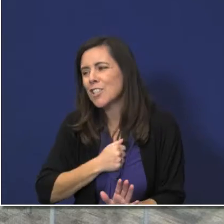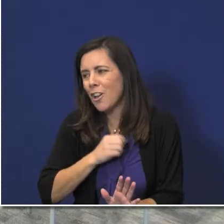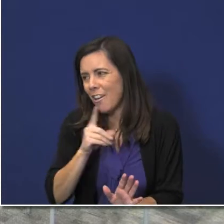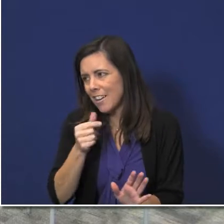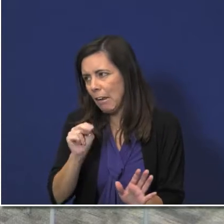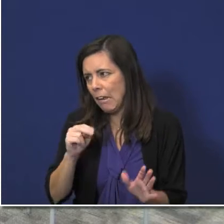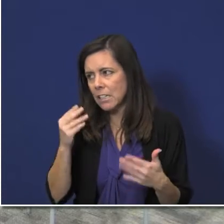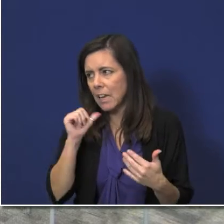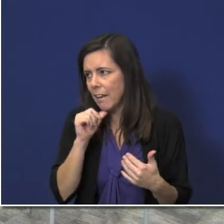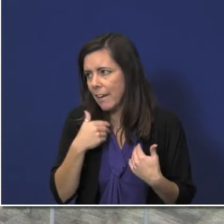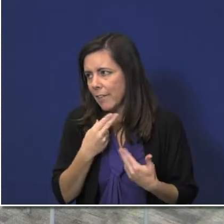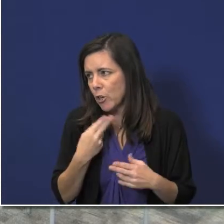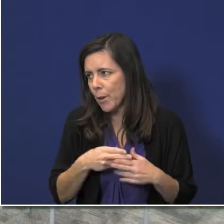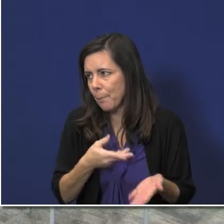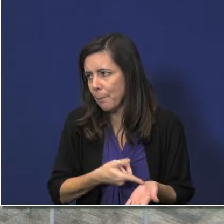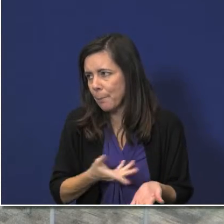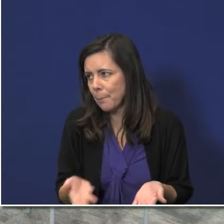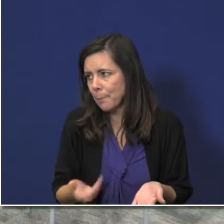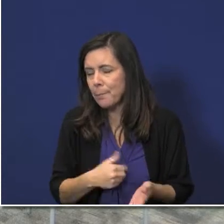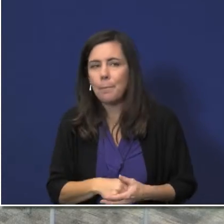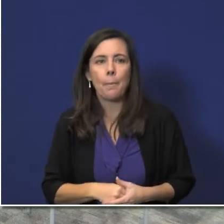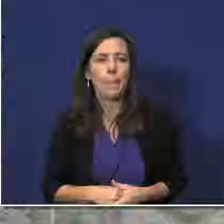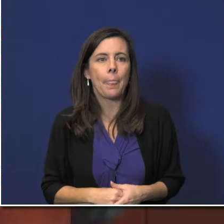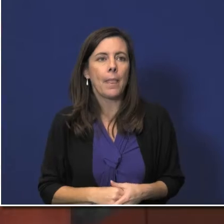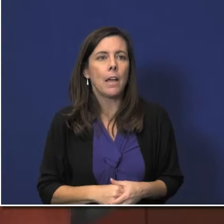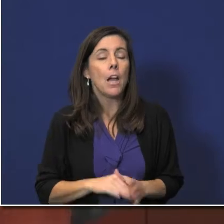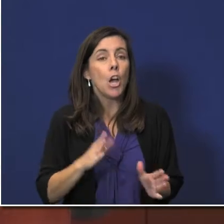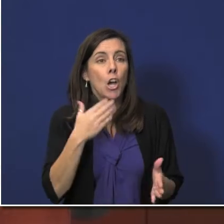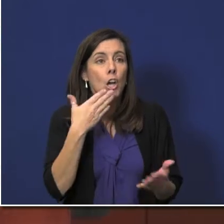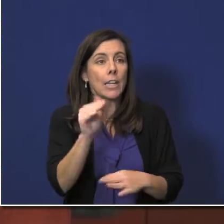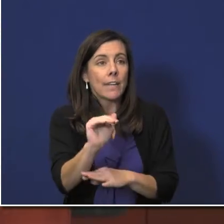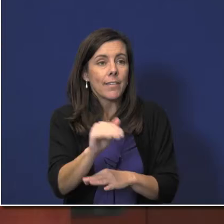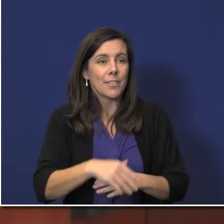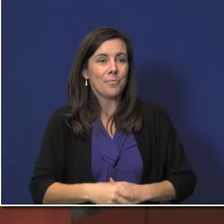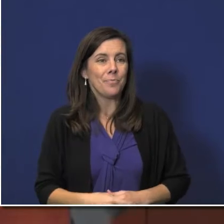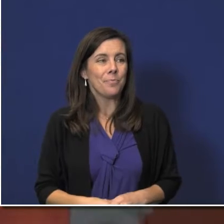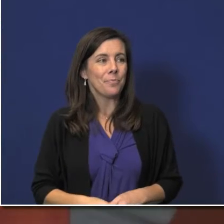didn't have your name down. Good evening.